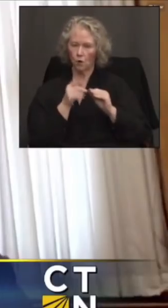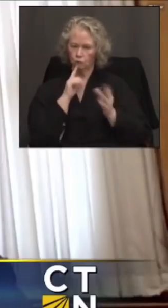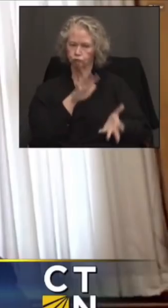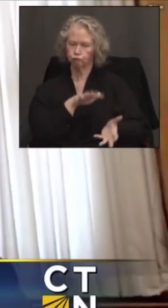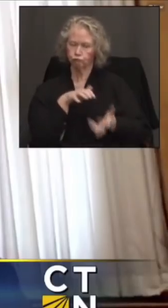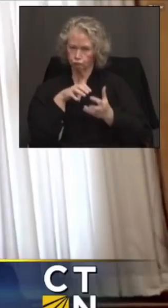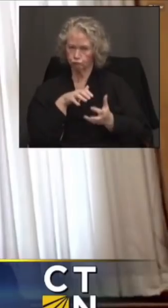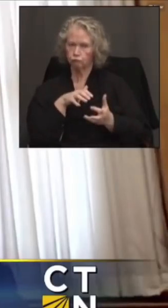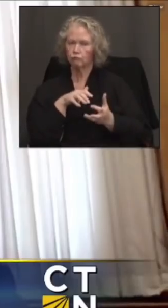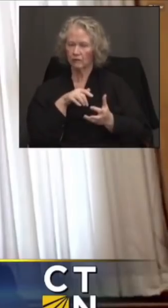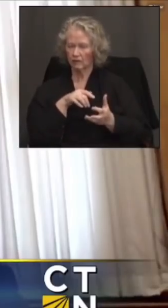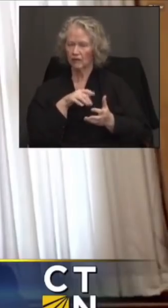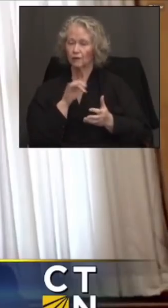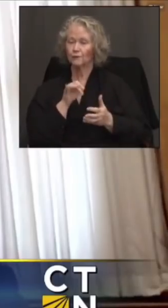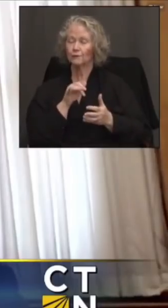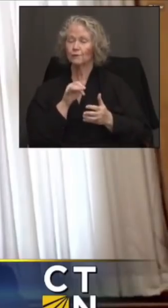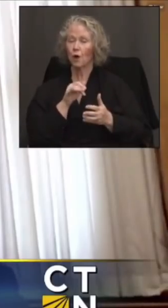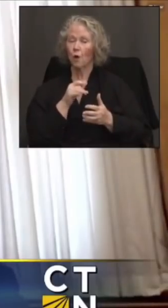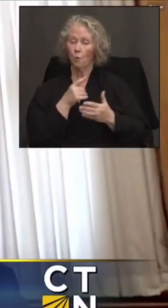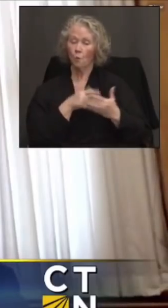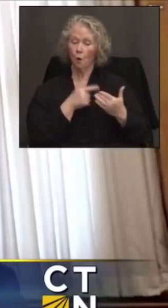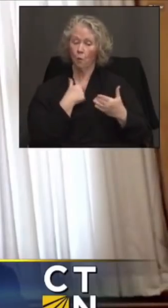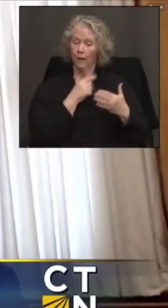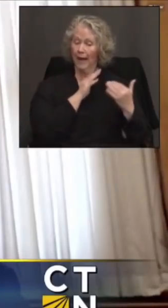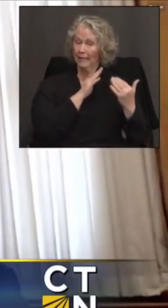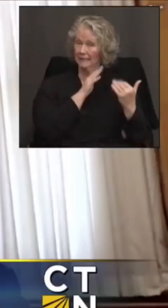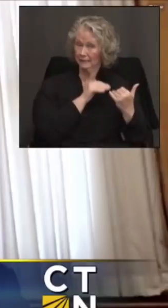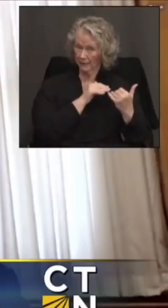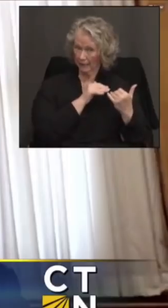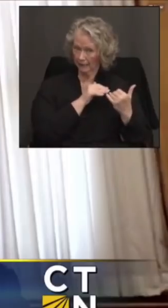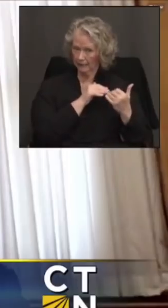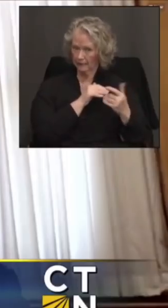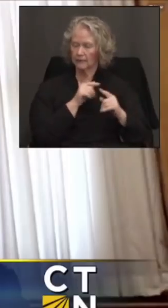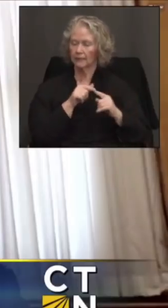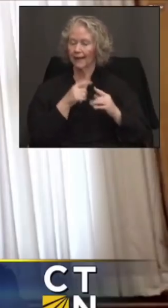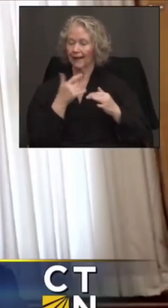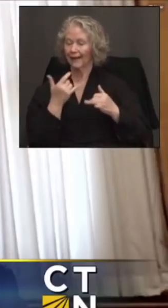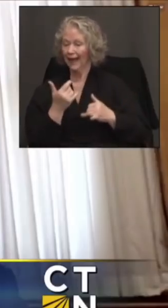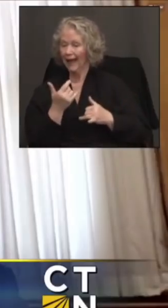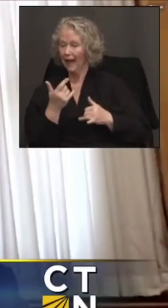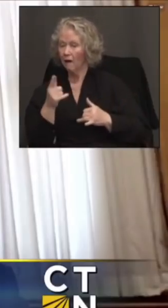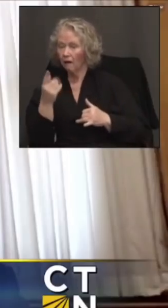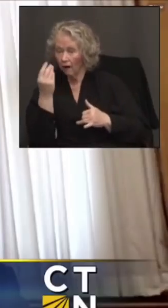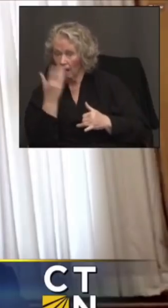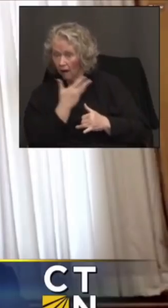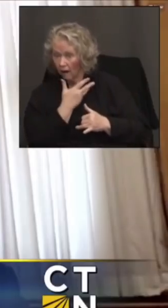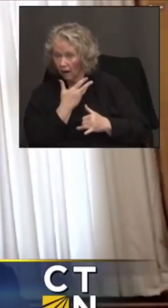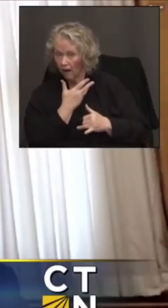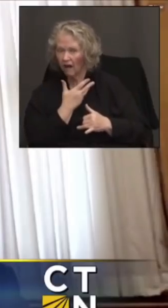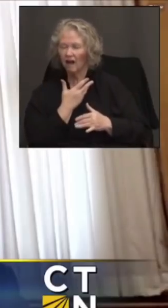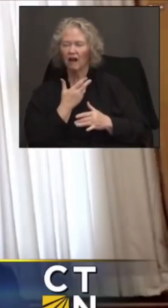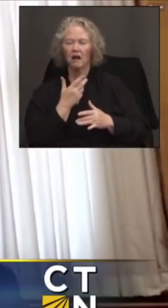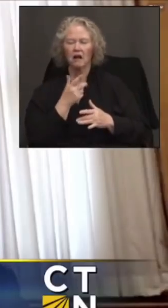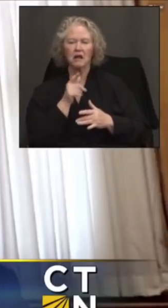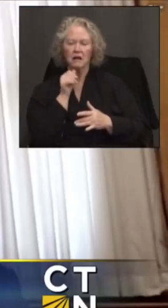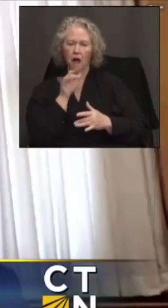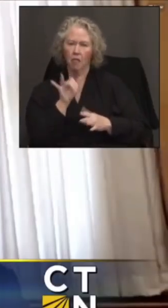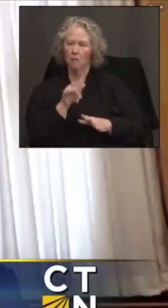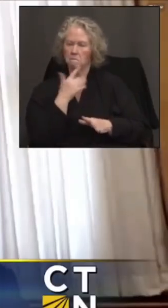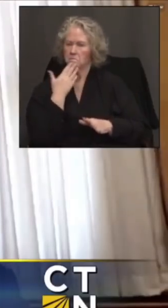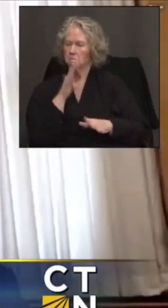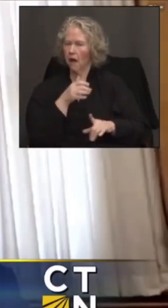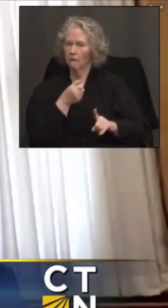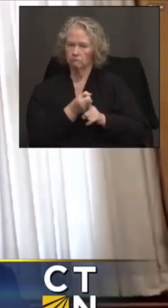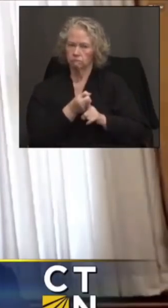the state. So the decrease from what we had already expected to where we now appear headed is probably less severe than